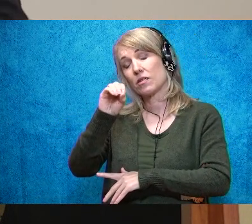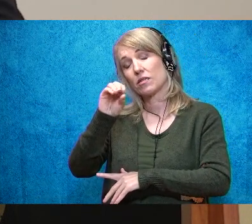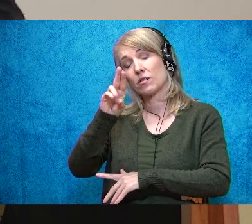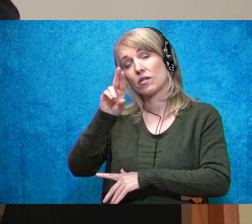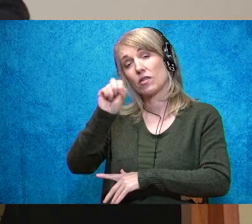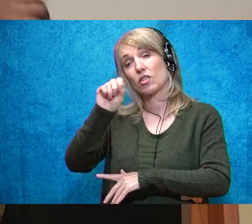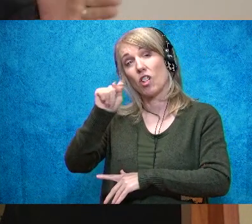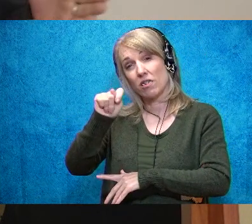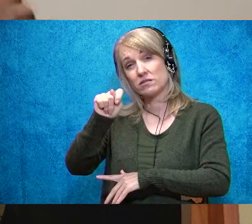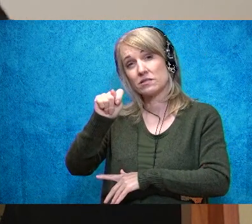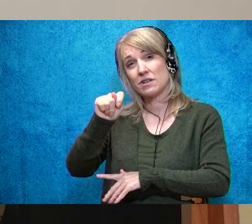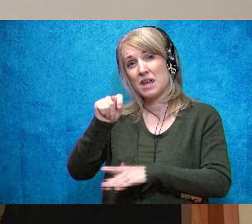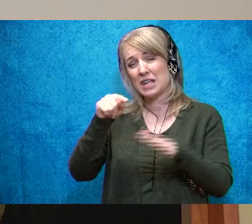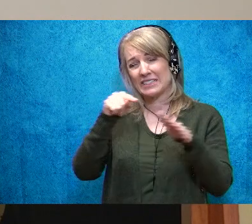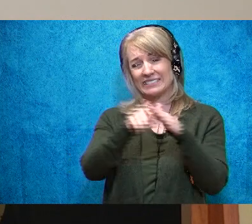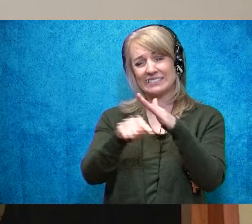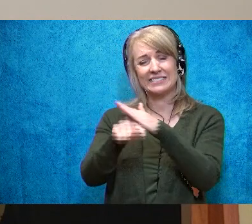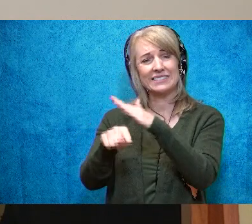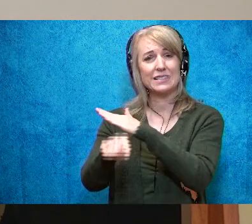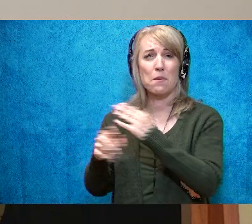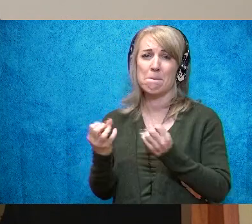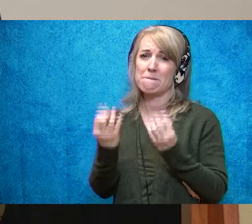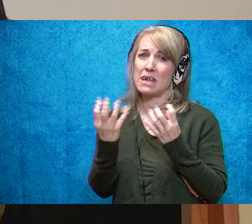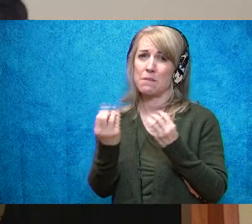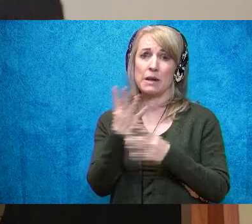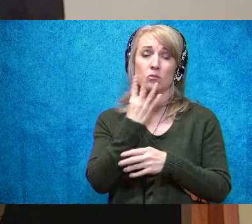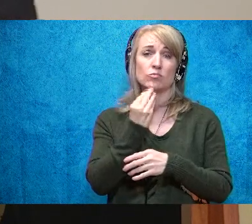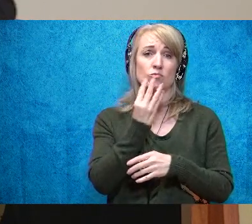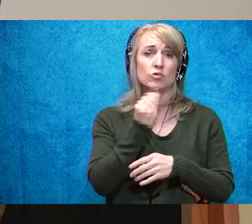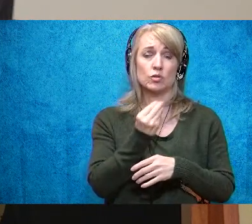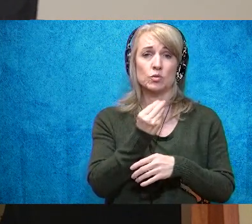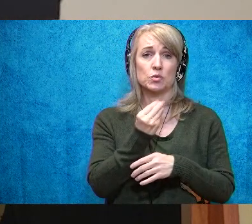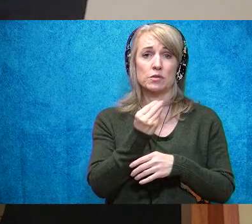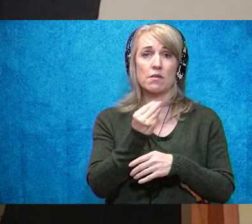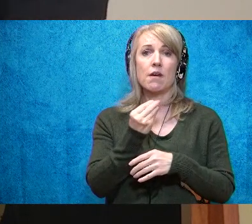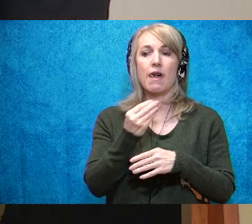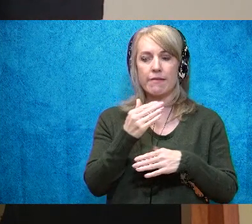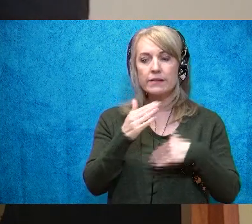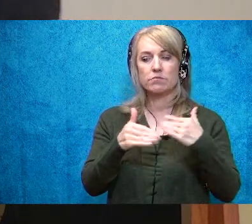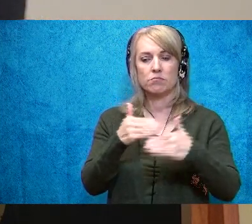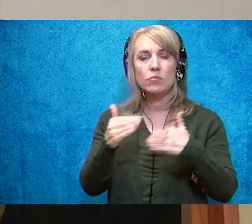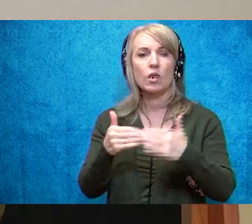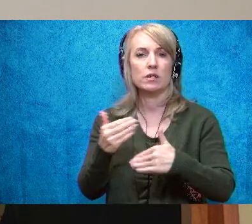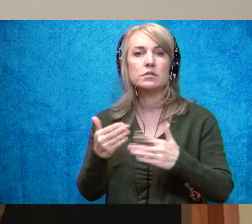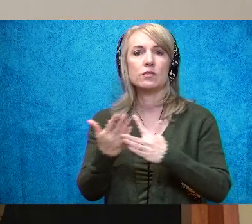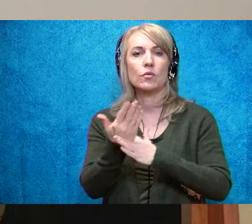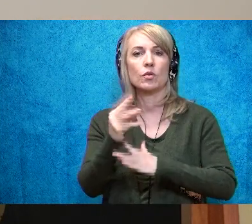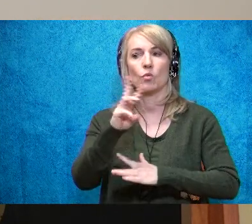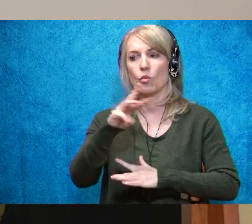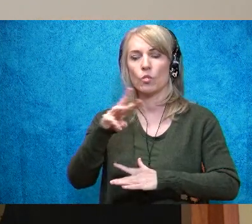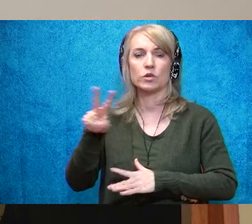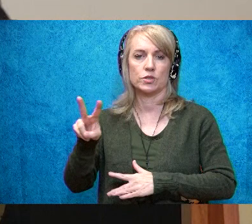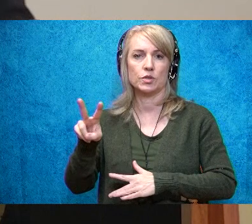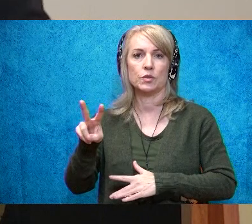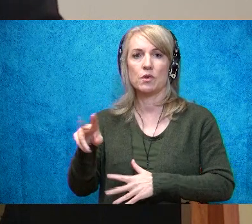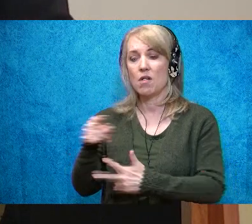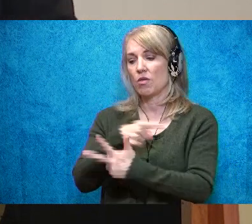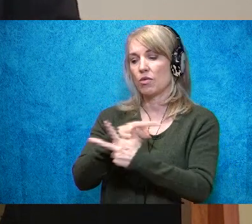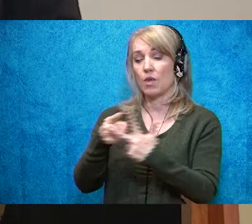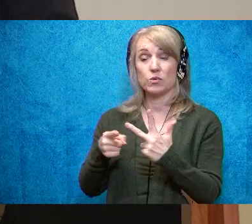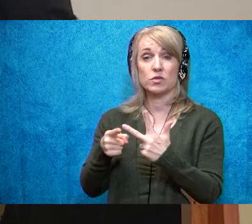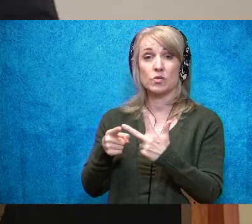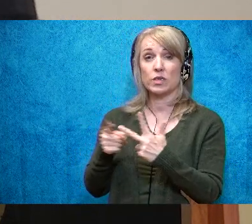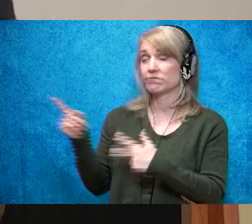going to continue throughout the duration of World War II. So you have these totalitarian leaders, these three mainly in Europe,